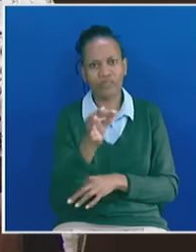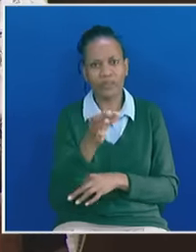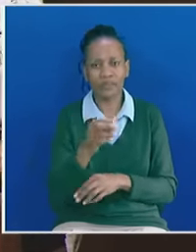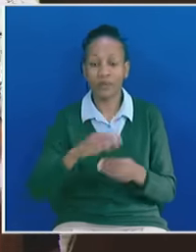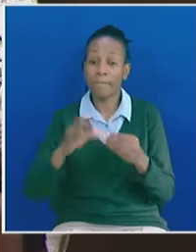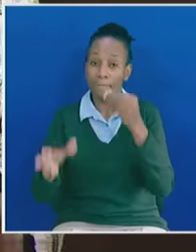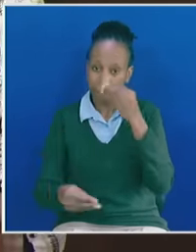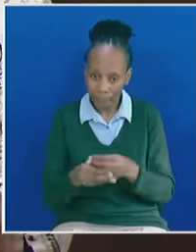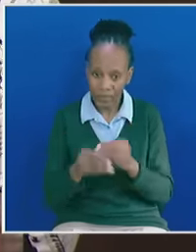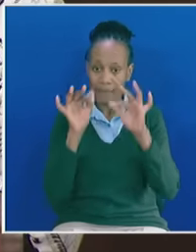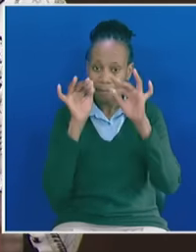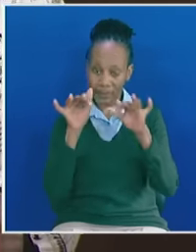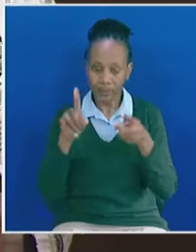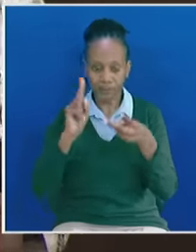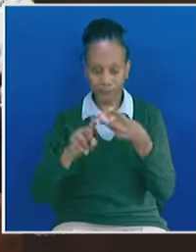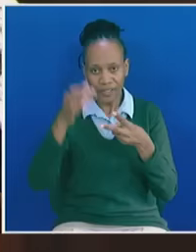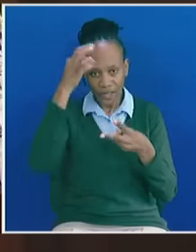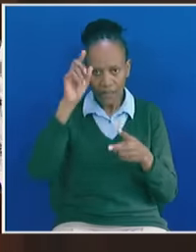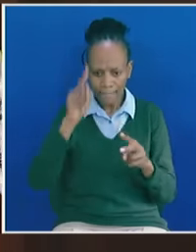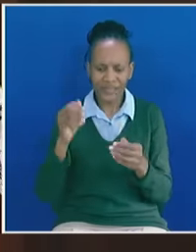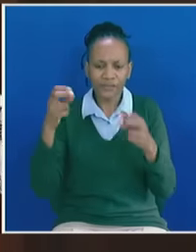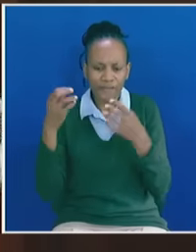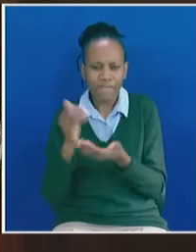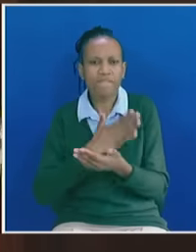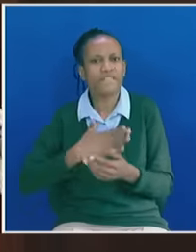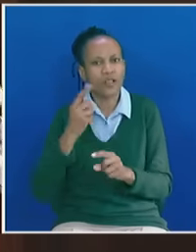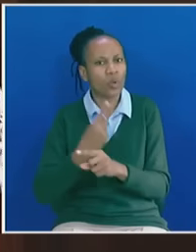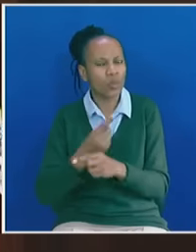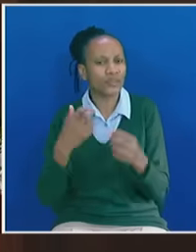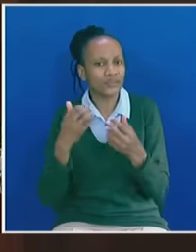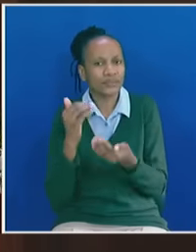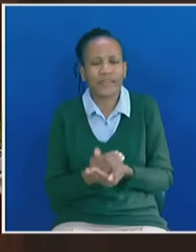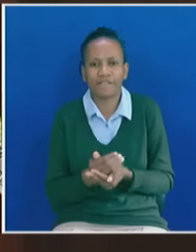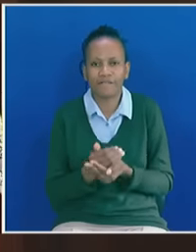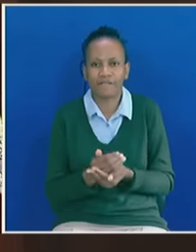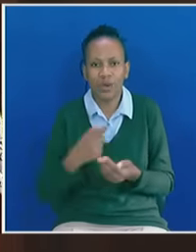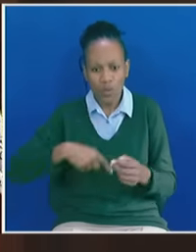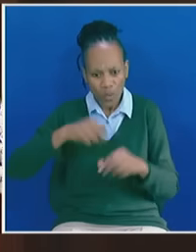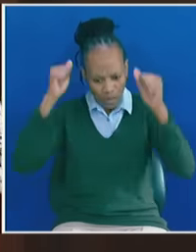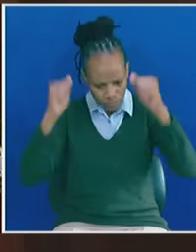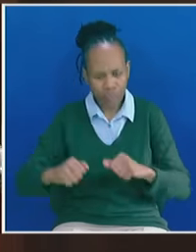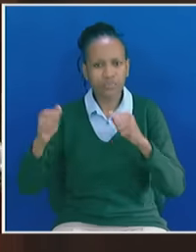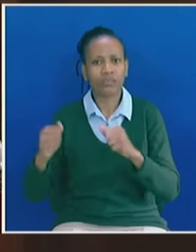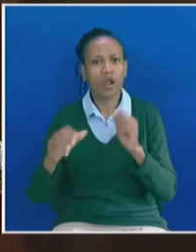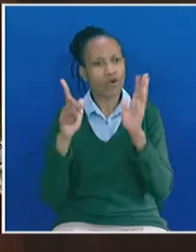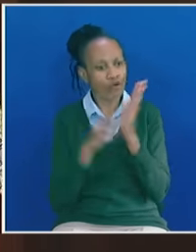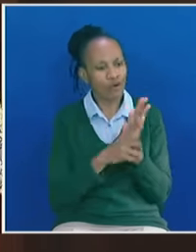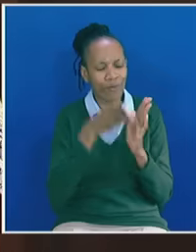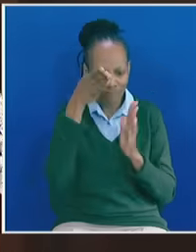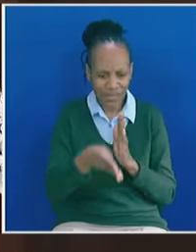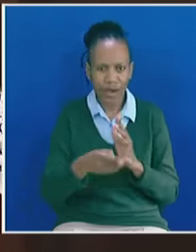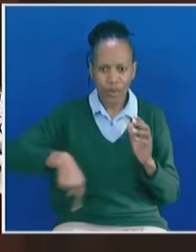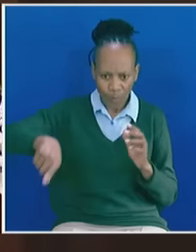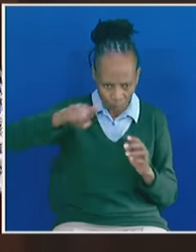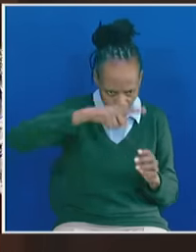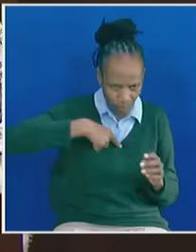always feel safe in South Africa. We have agreed both in our Constitution and subsequent legislation that we must all